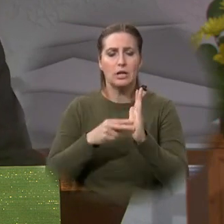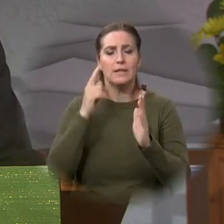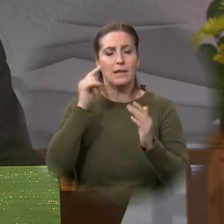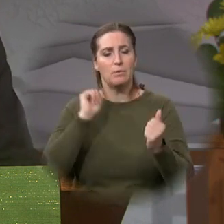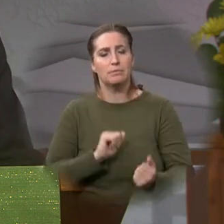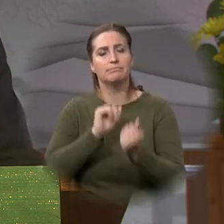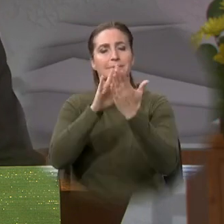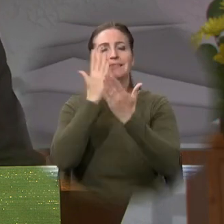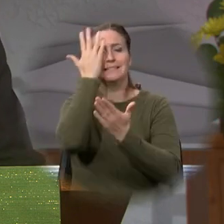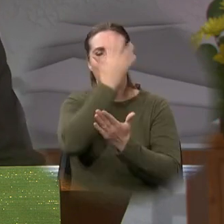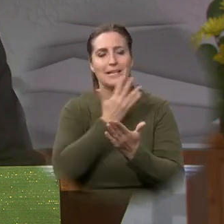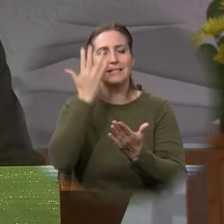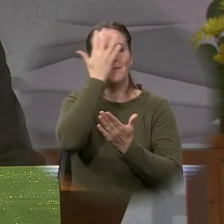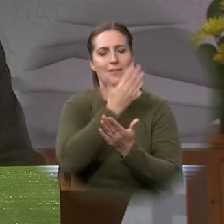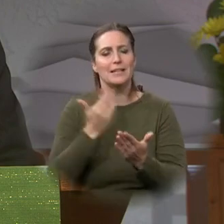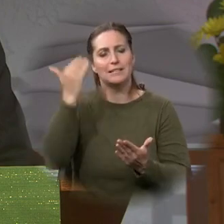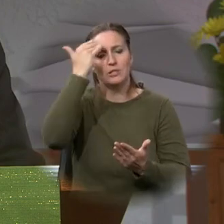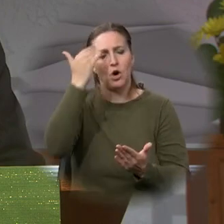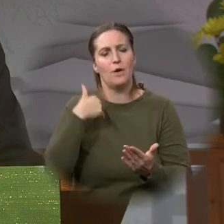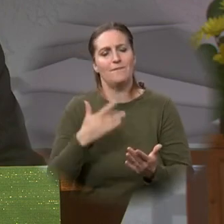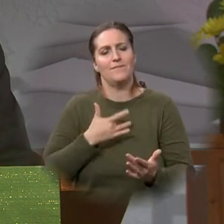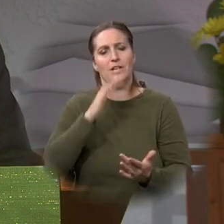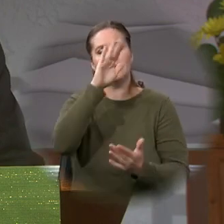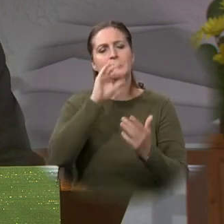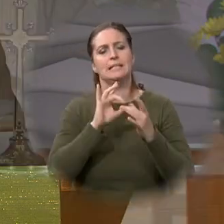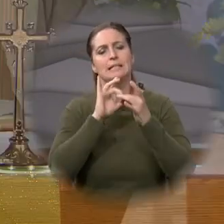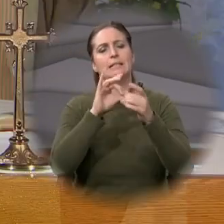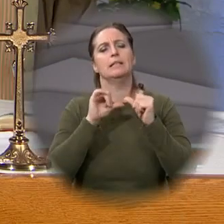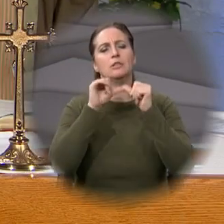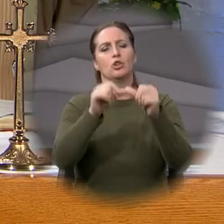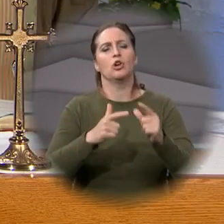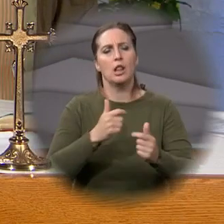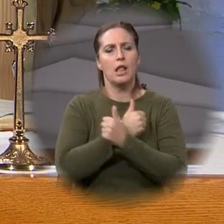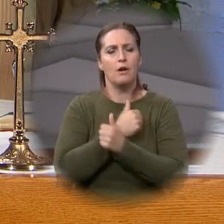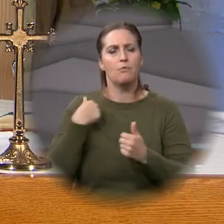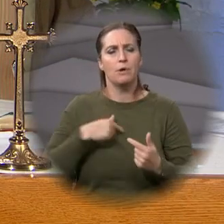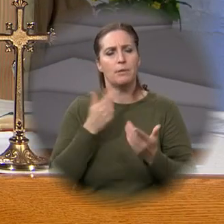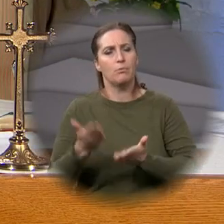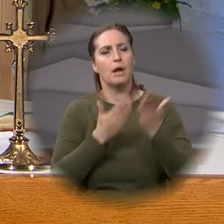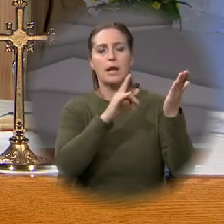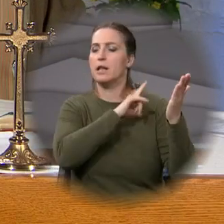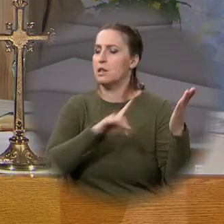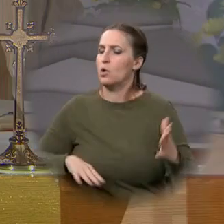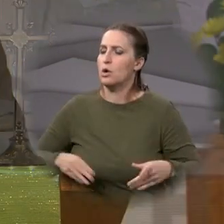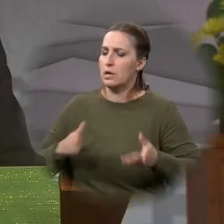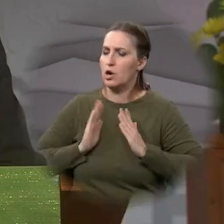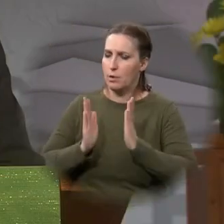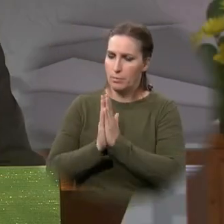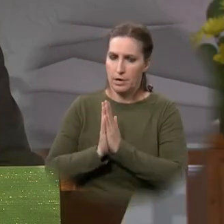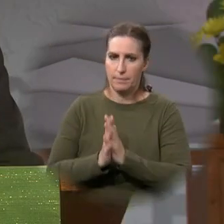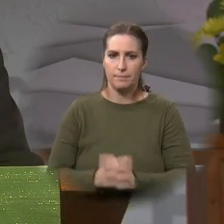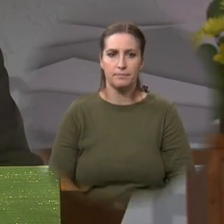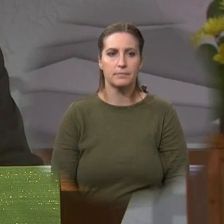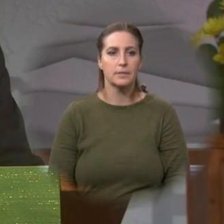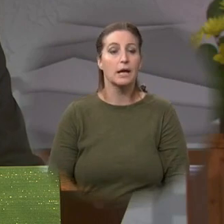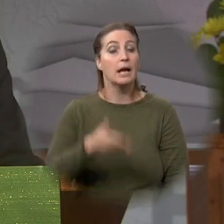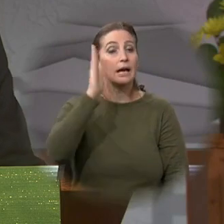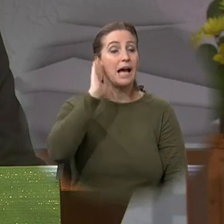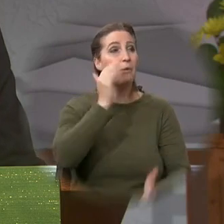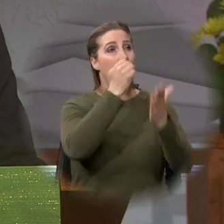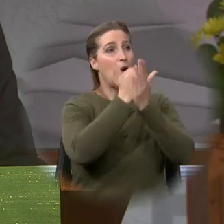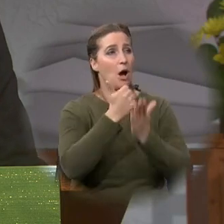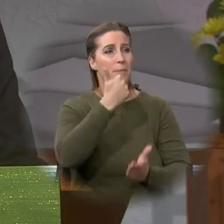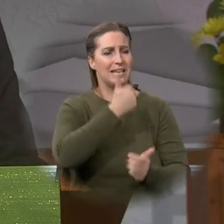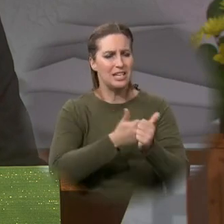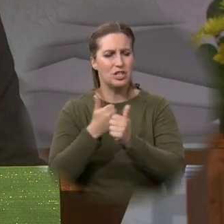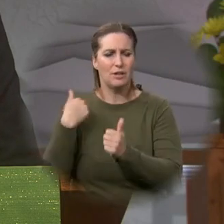face to face and feel his eternal love. We pray to the Lord. Lord, hear our prayer. That God will help each of